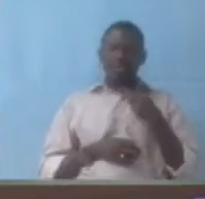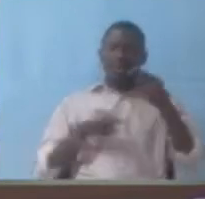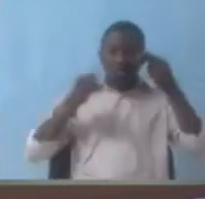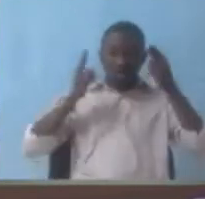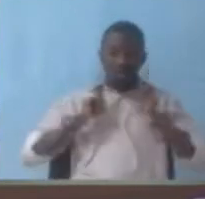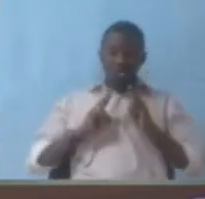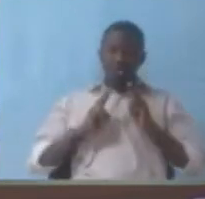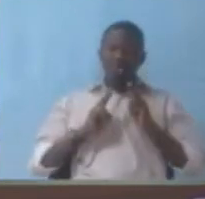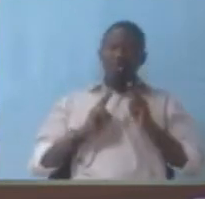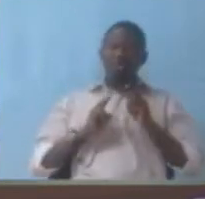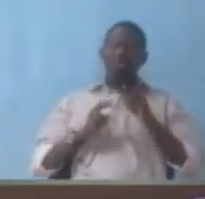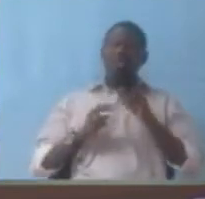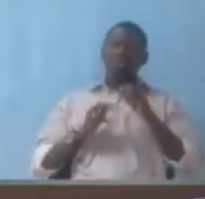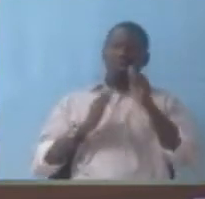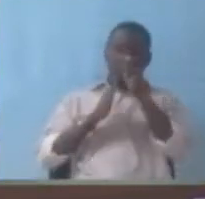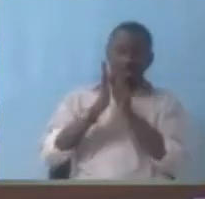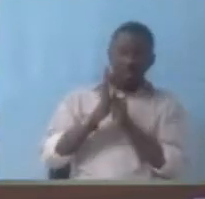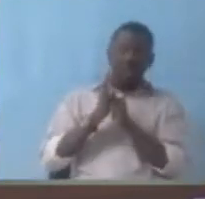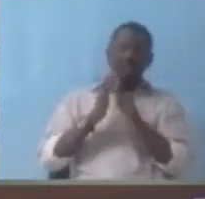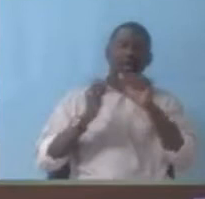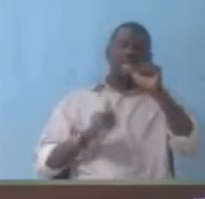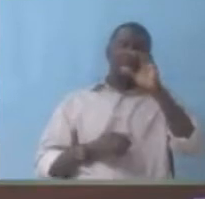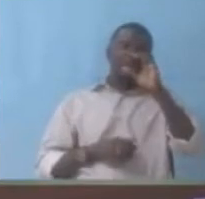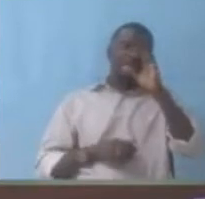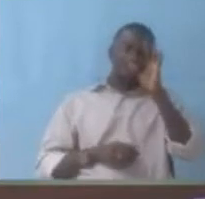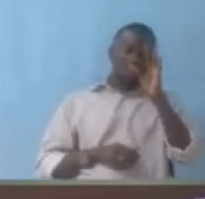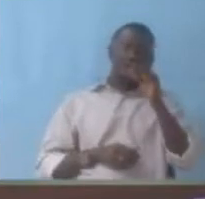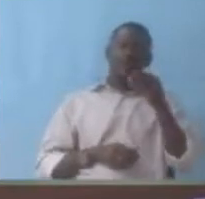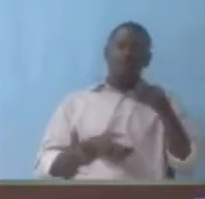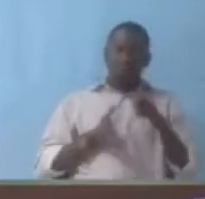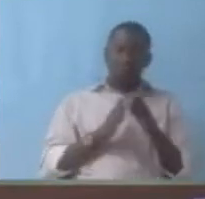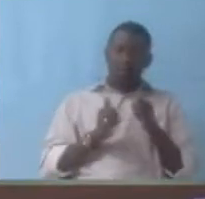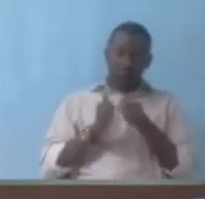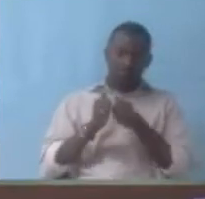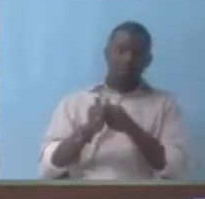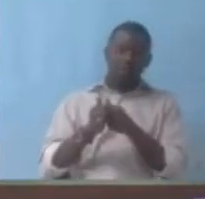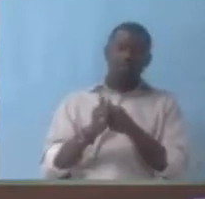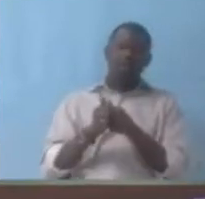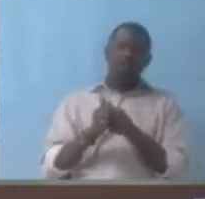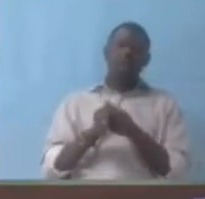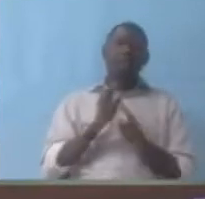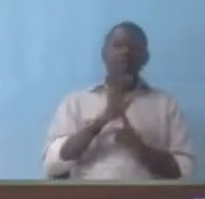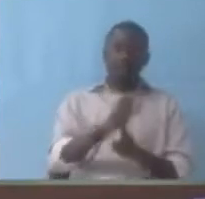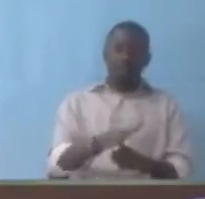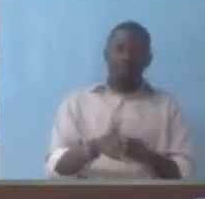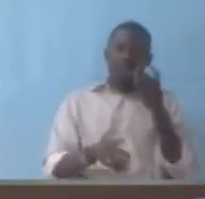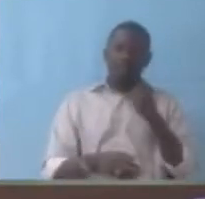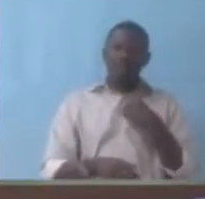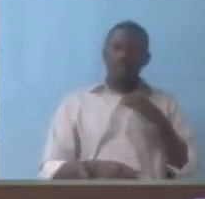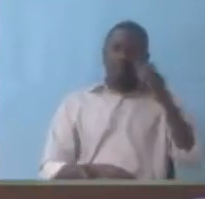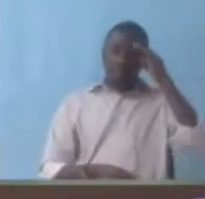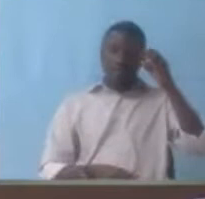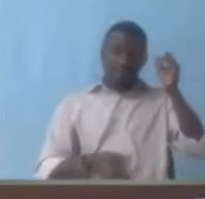Act, me lefta men fala num wotum wolem nyindiko luwa etel kata manum menna. In the absence of the Attorney General,